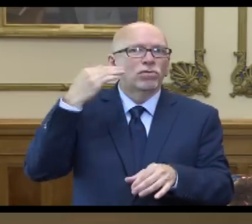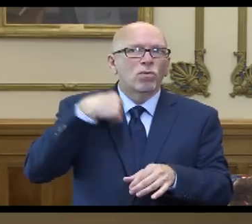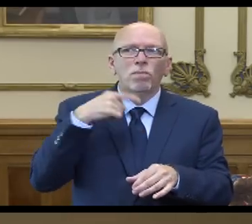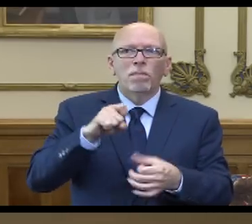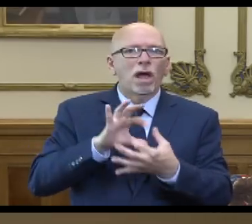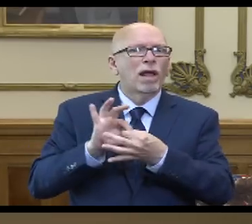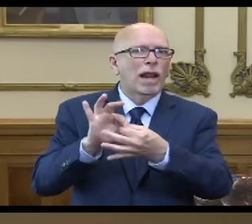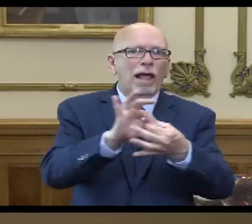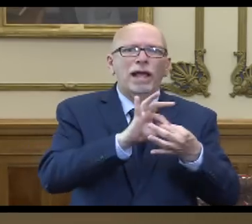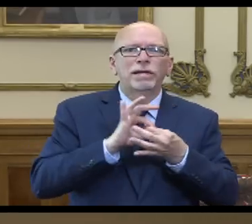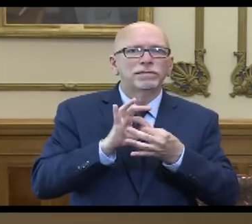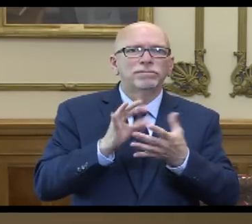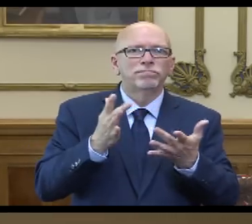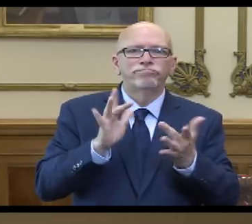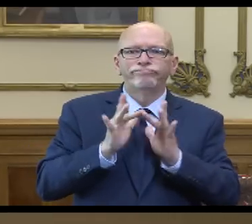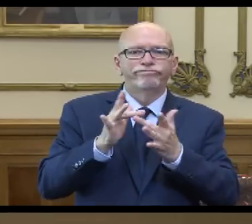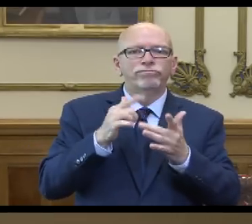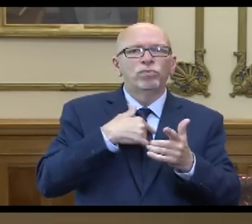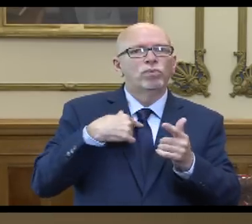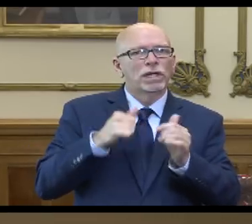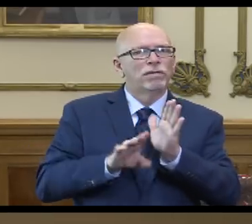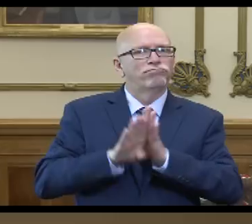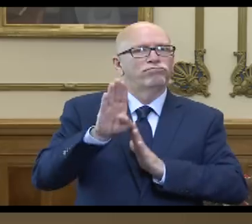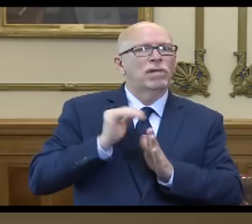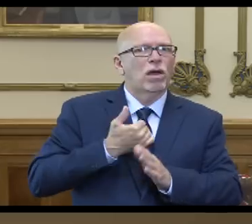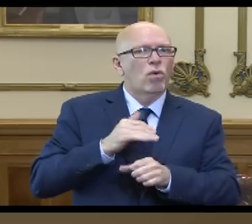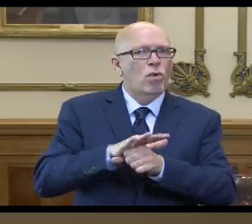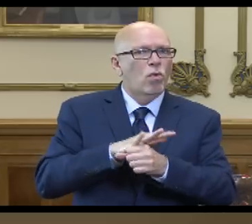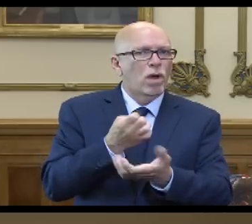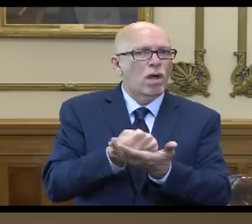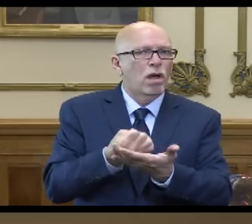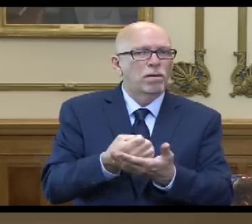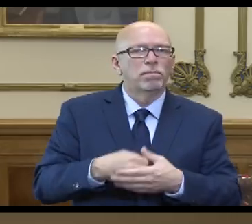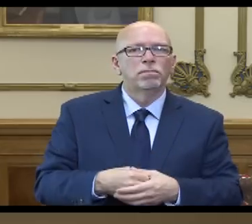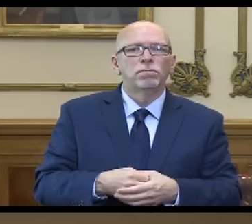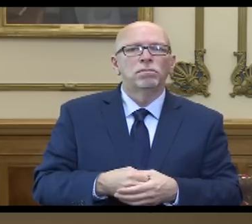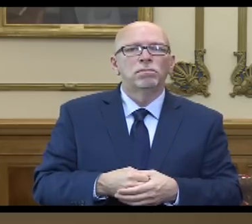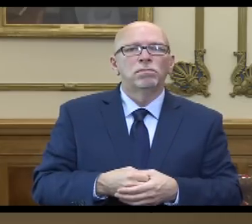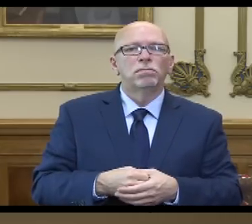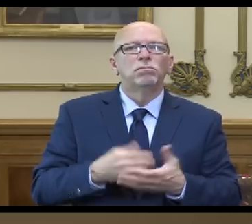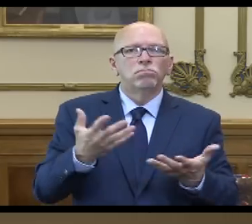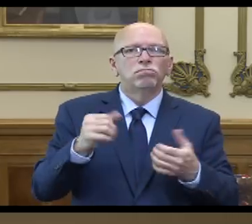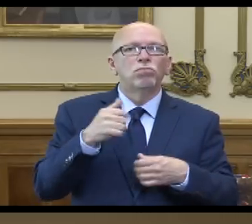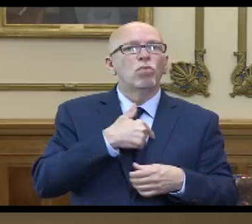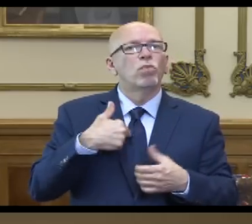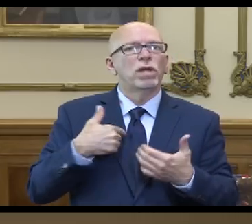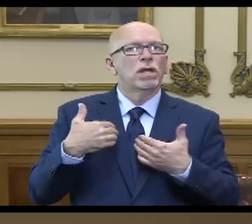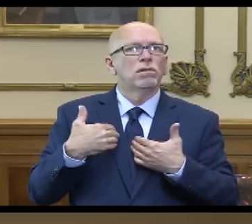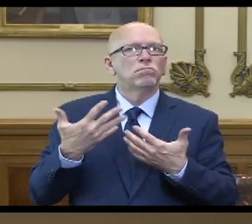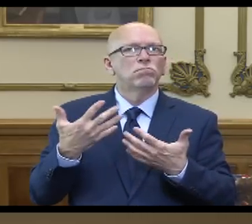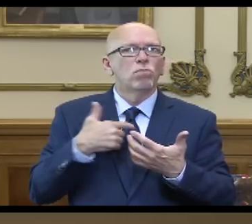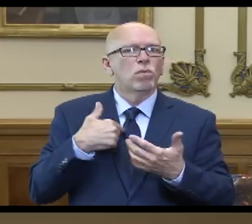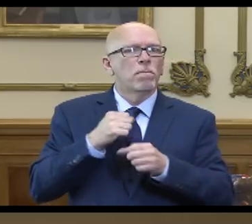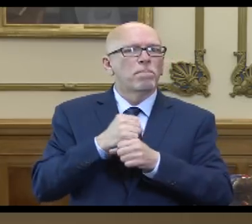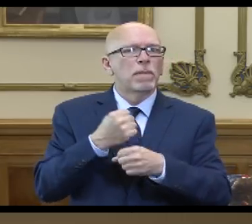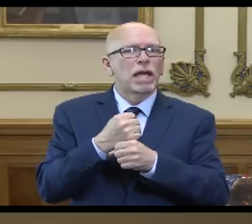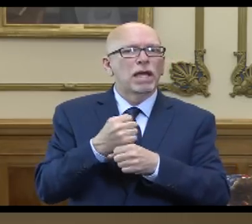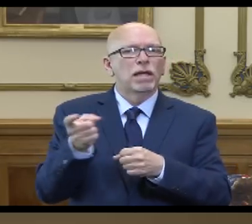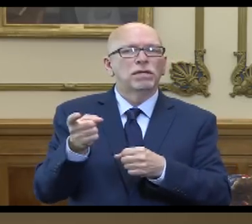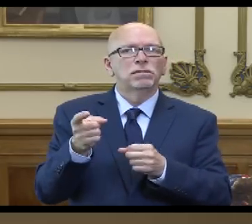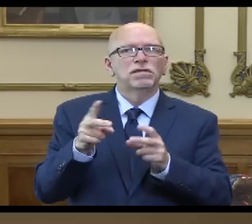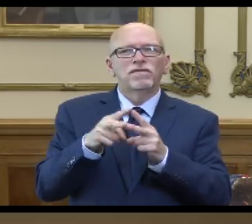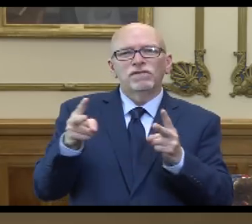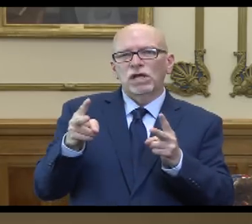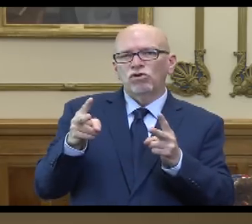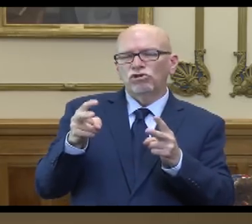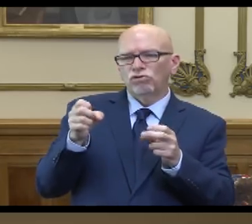connect collectively such that we can build our local economy. So we have made a very